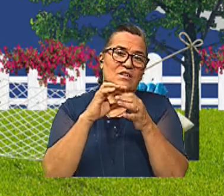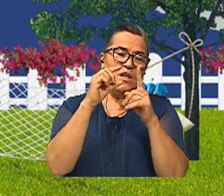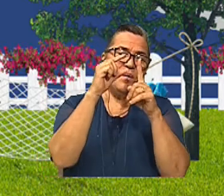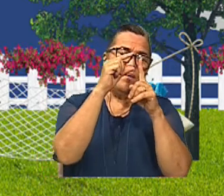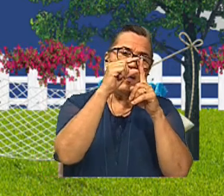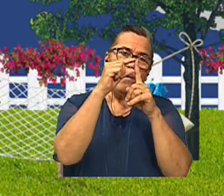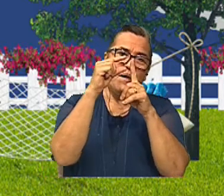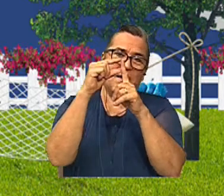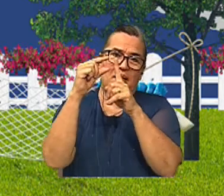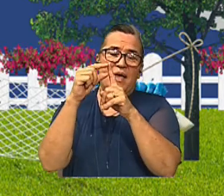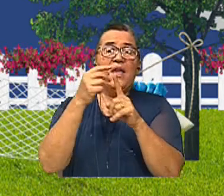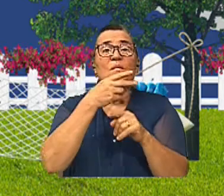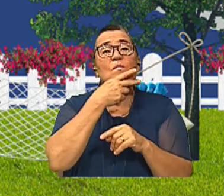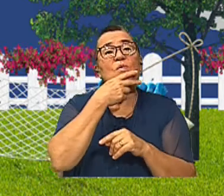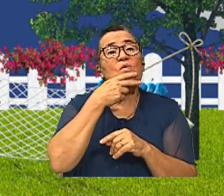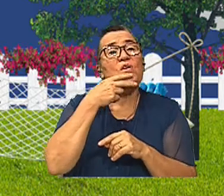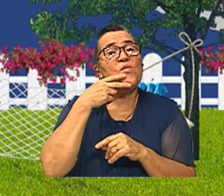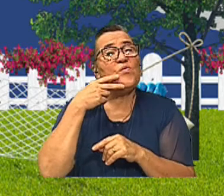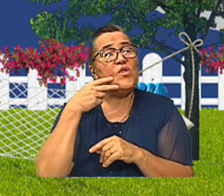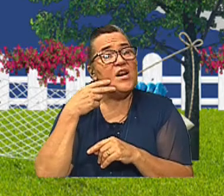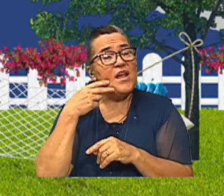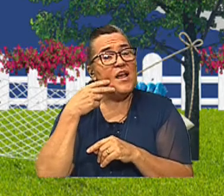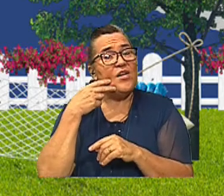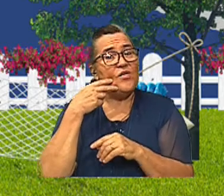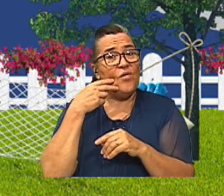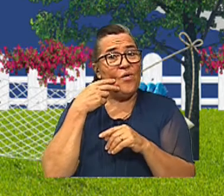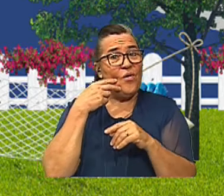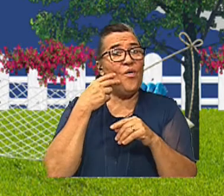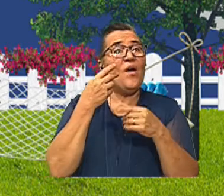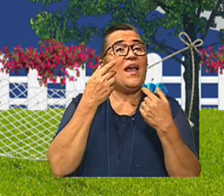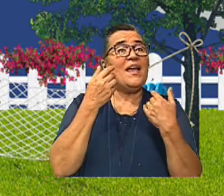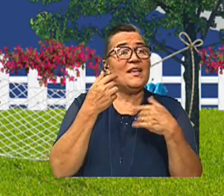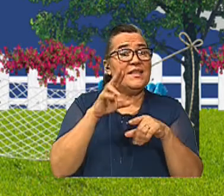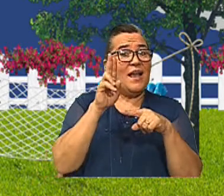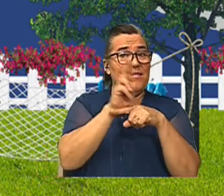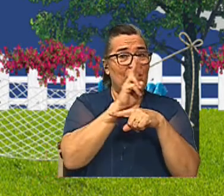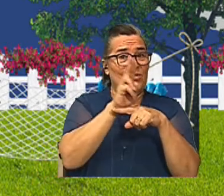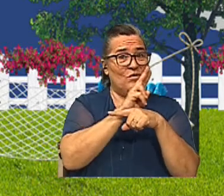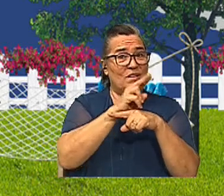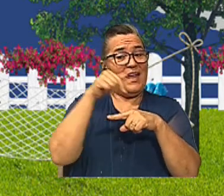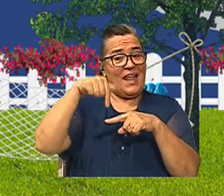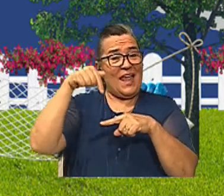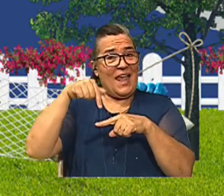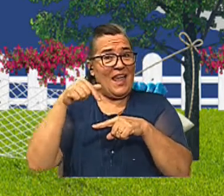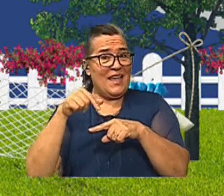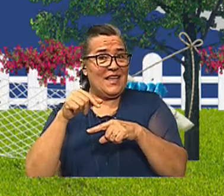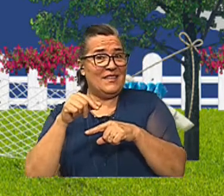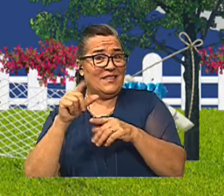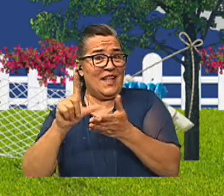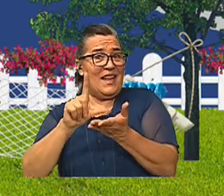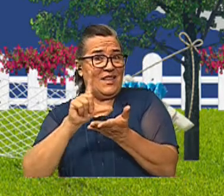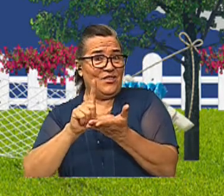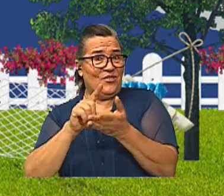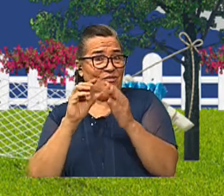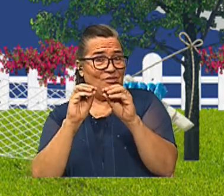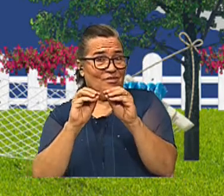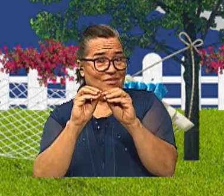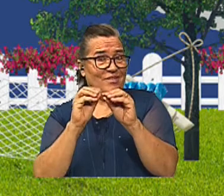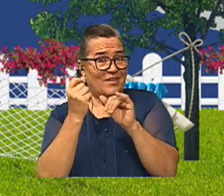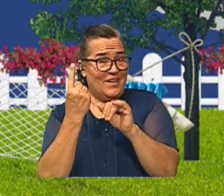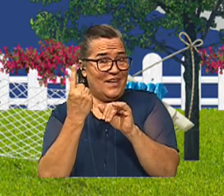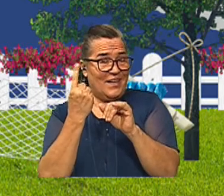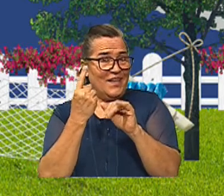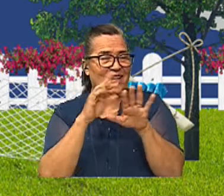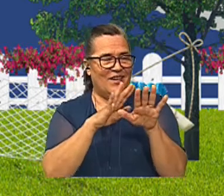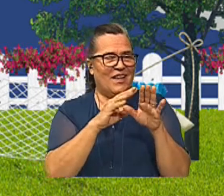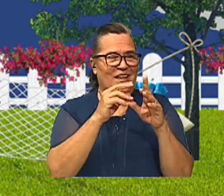some vocabulary we are going to use during this class. Now, I'm